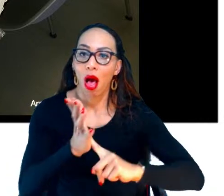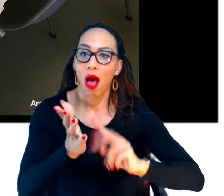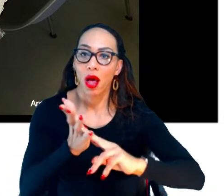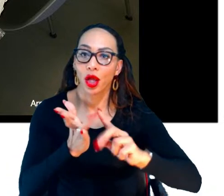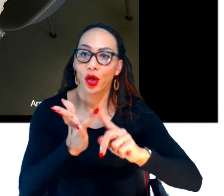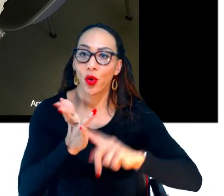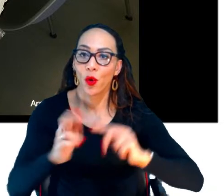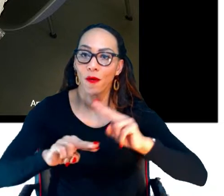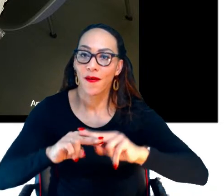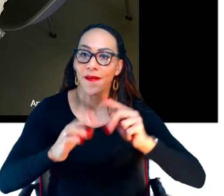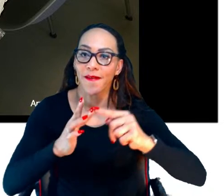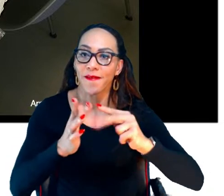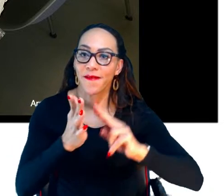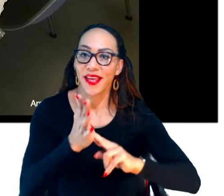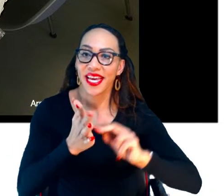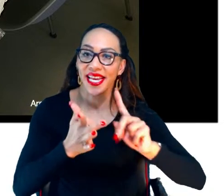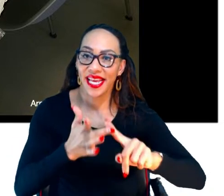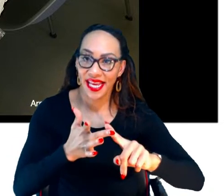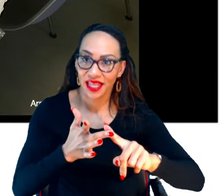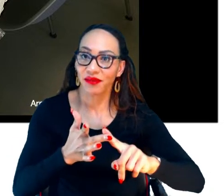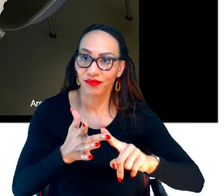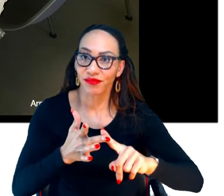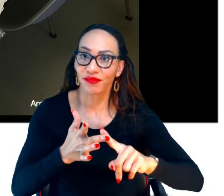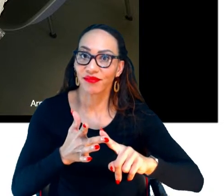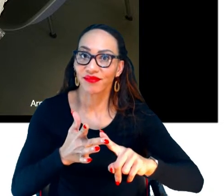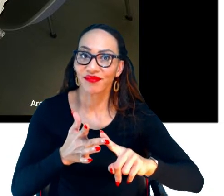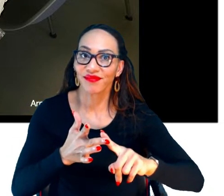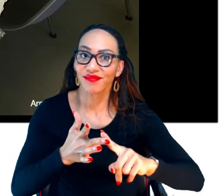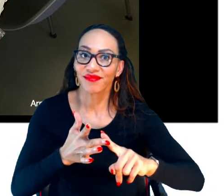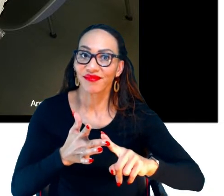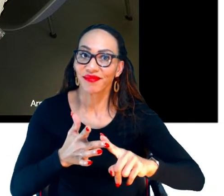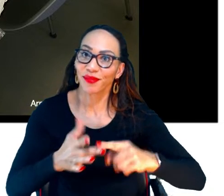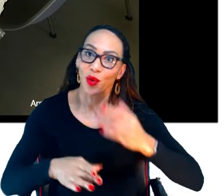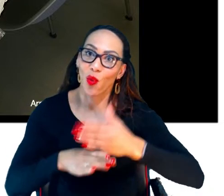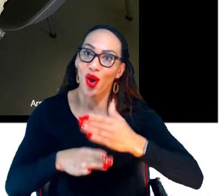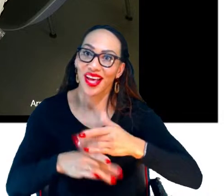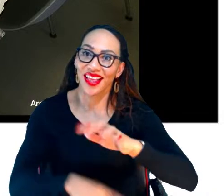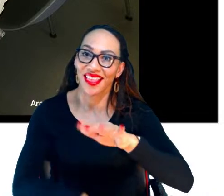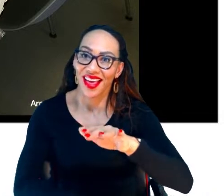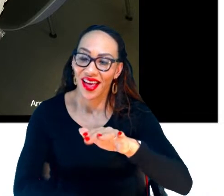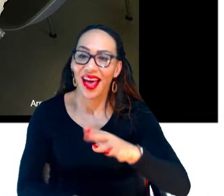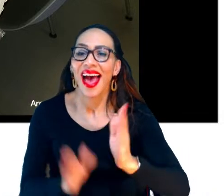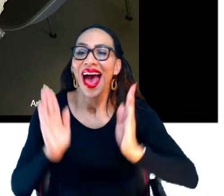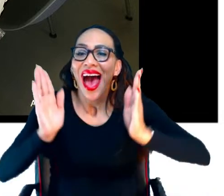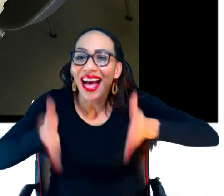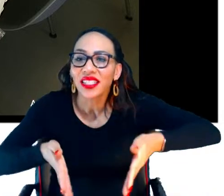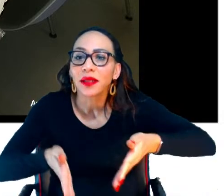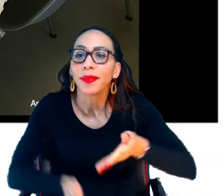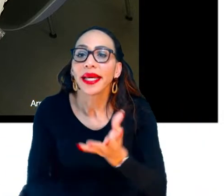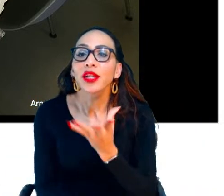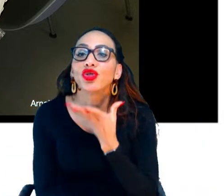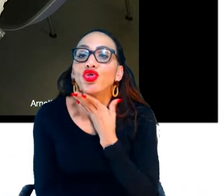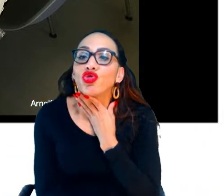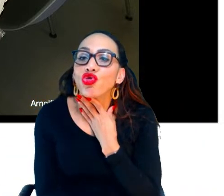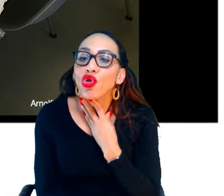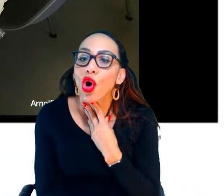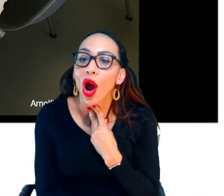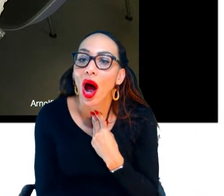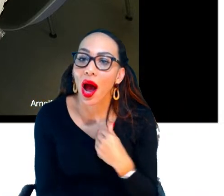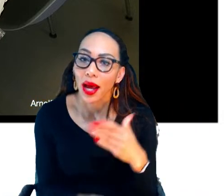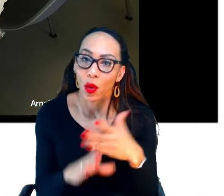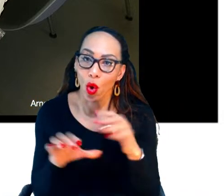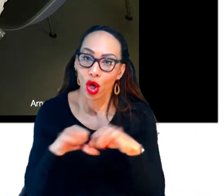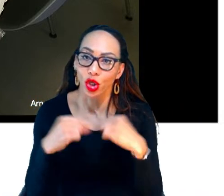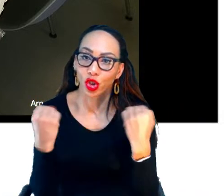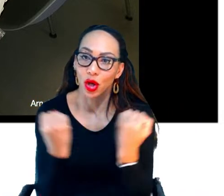so this is some of the work that we're doing at the Arnold Feeney. And it had to be a dry workshop, so I couldn't do any printing. So it was just doing